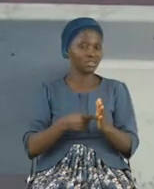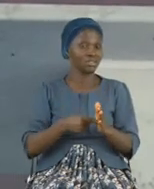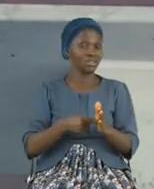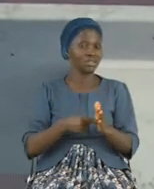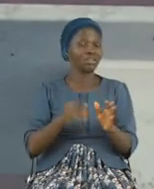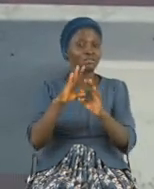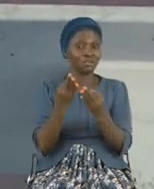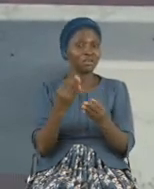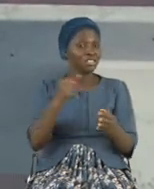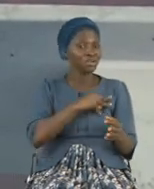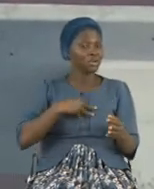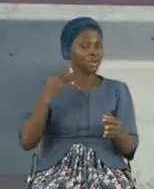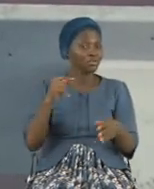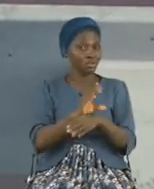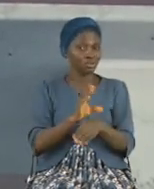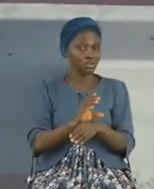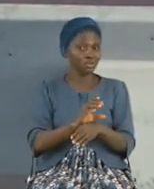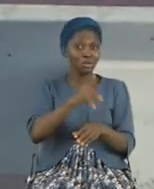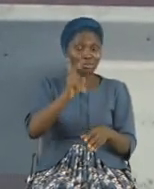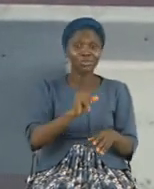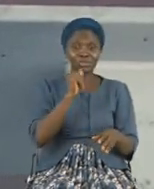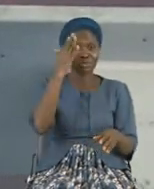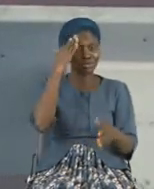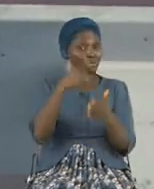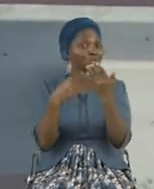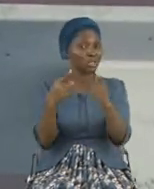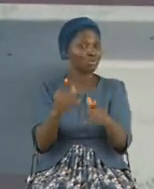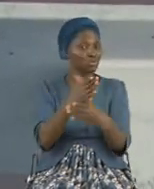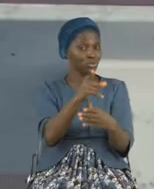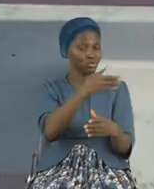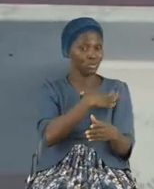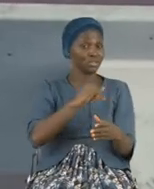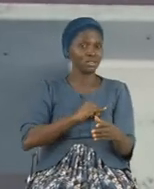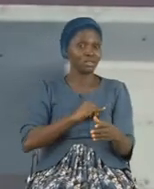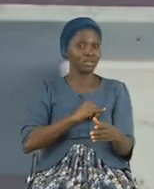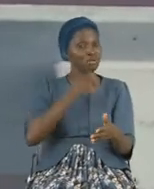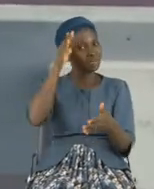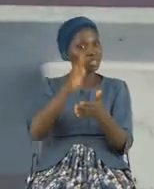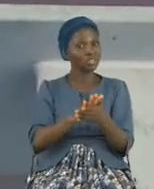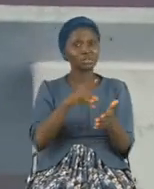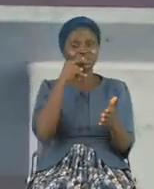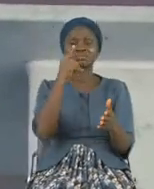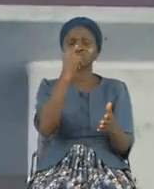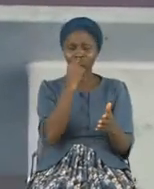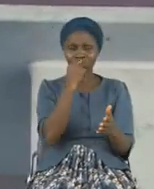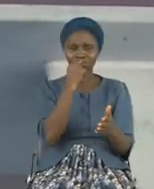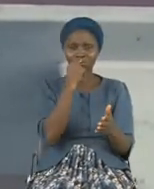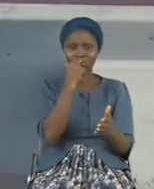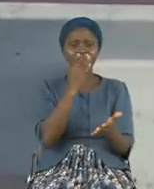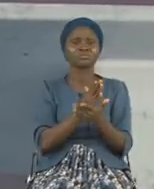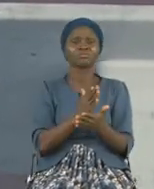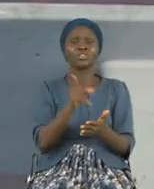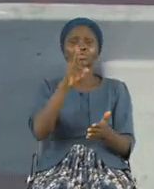on between you and I. So I shut up. You're a weaker vessel. You don't understand. I'm